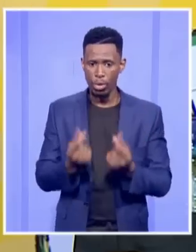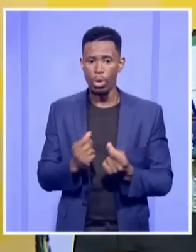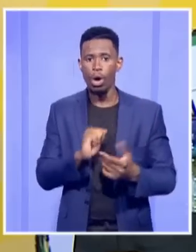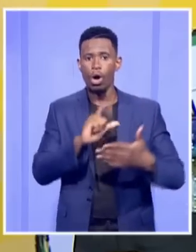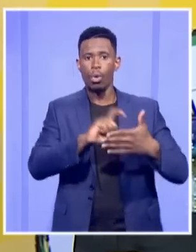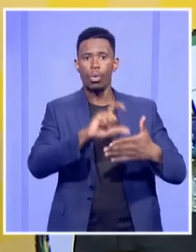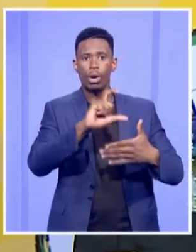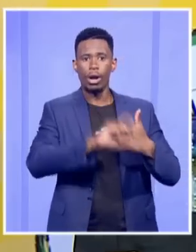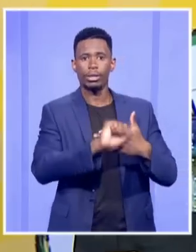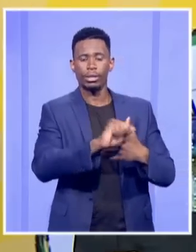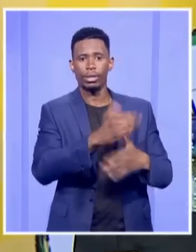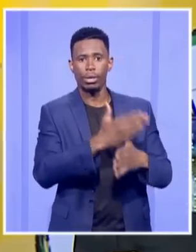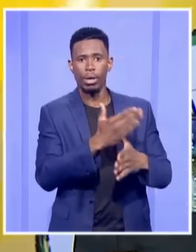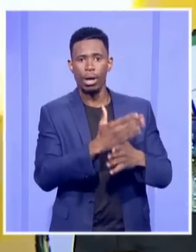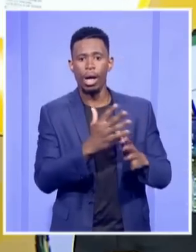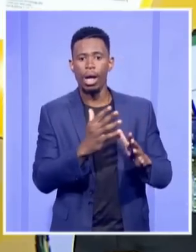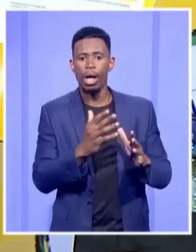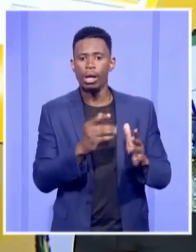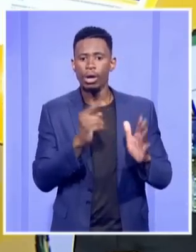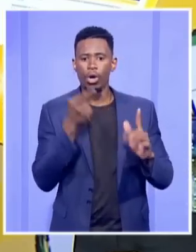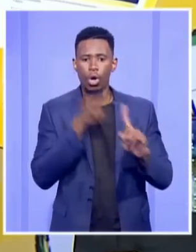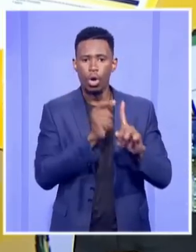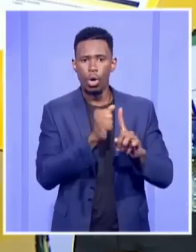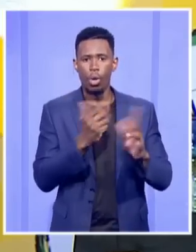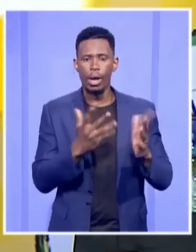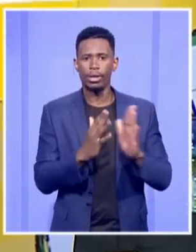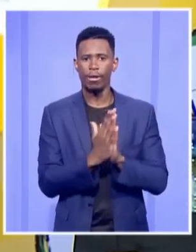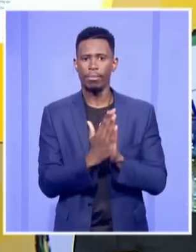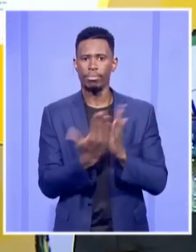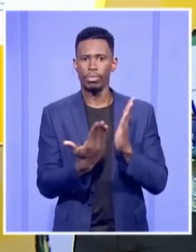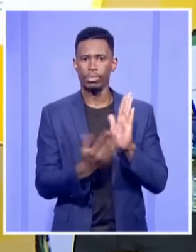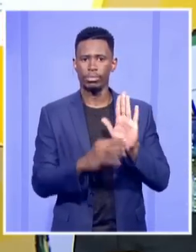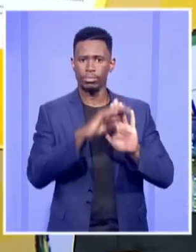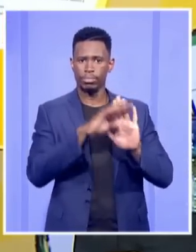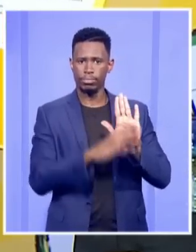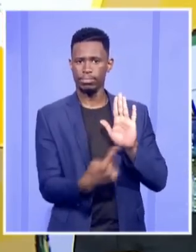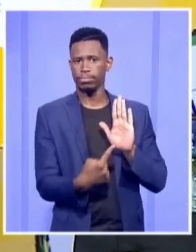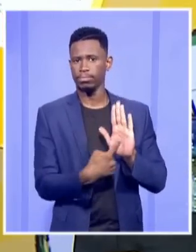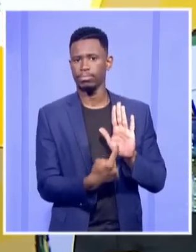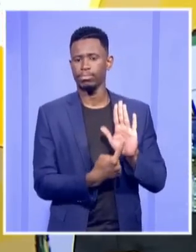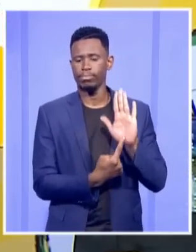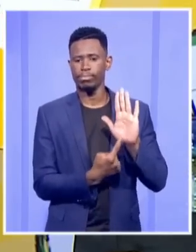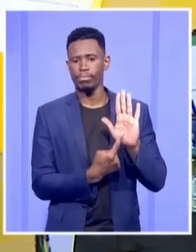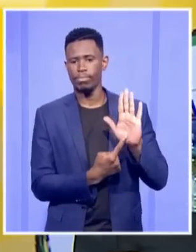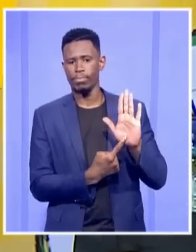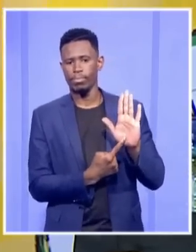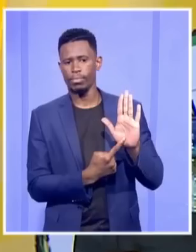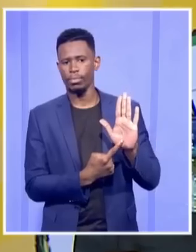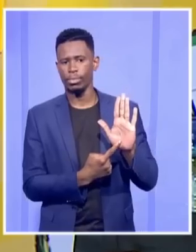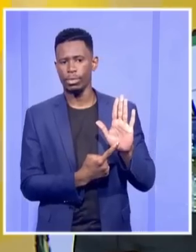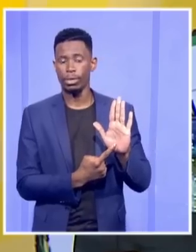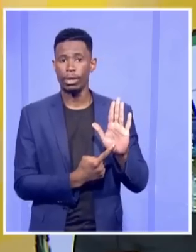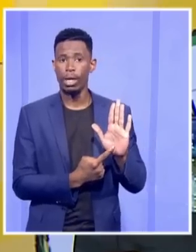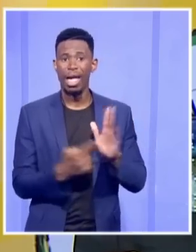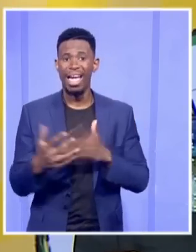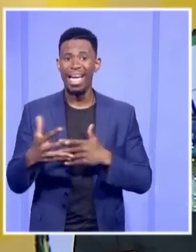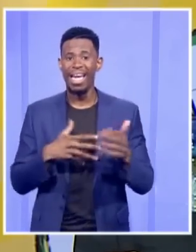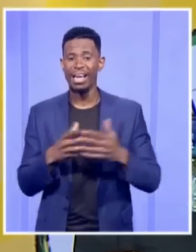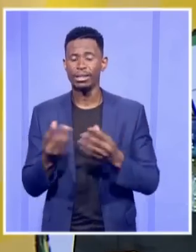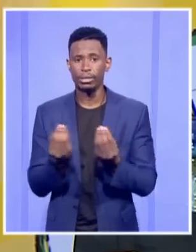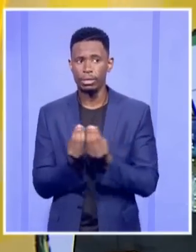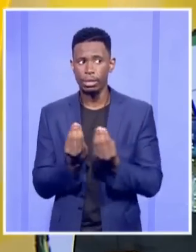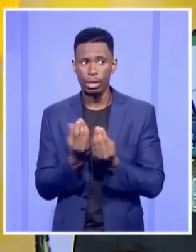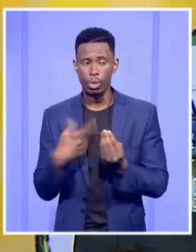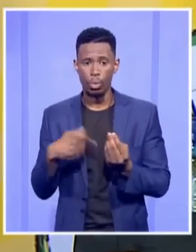conference is stipulated here in this program. So every other thing that we are going to be